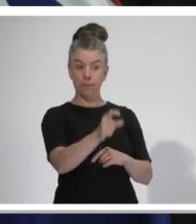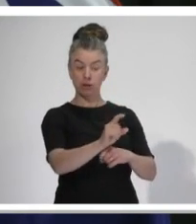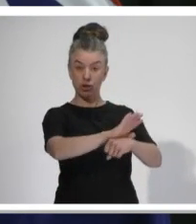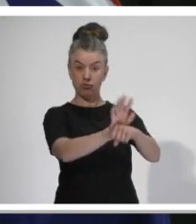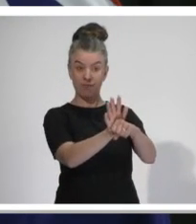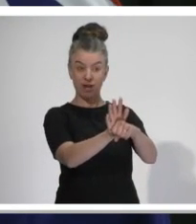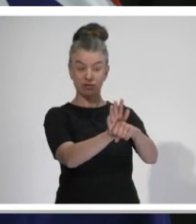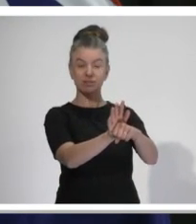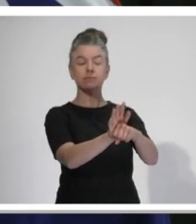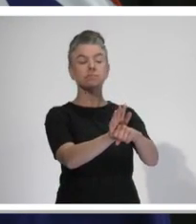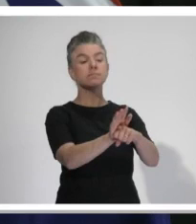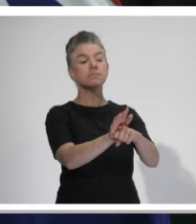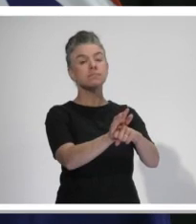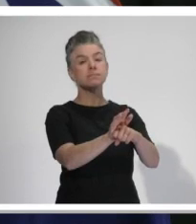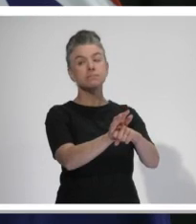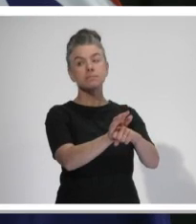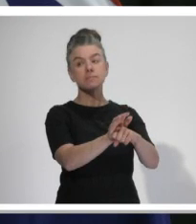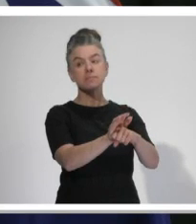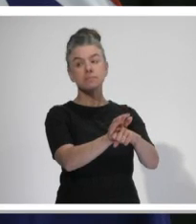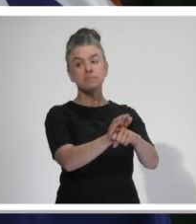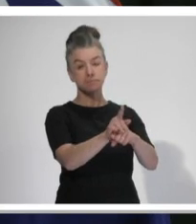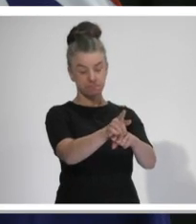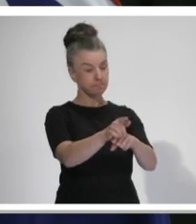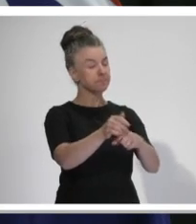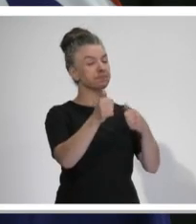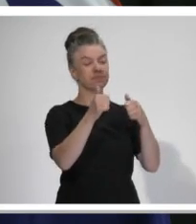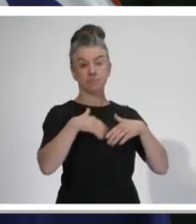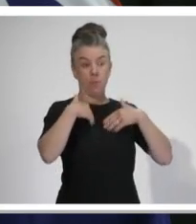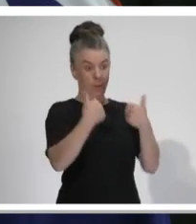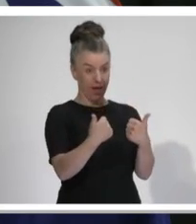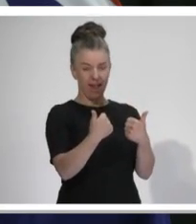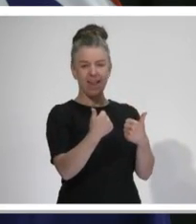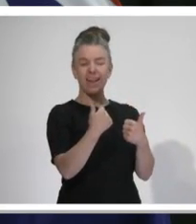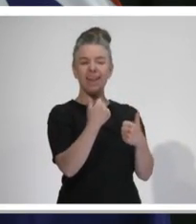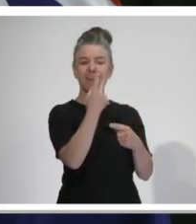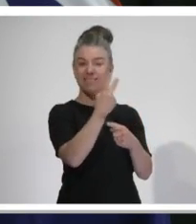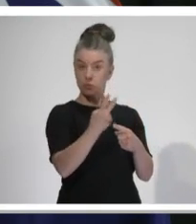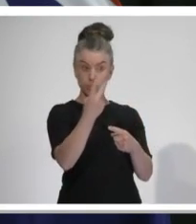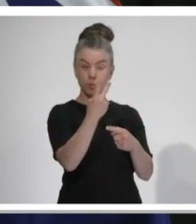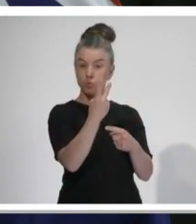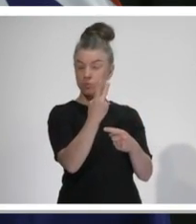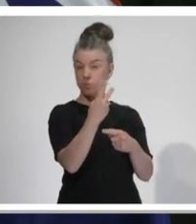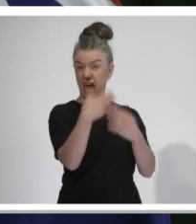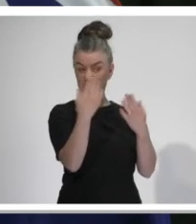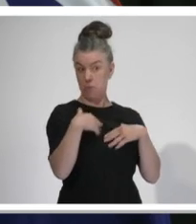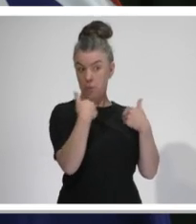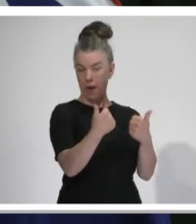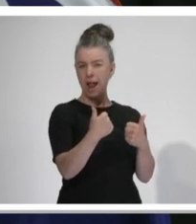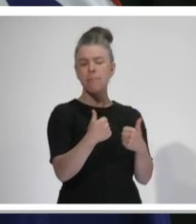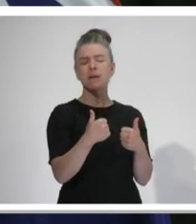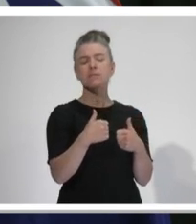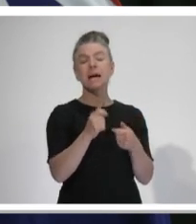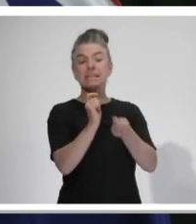from self-isolation after being symptom-free for 48 hours, but then subsequently was retested as positive later that